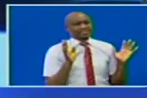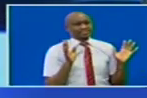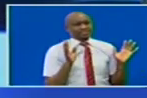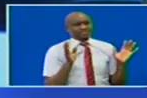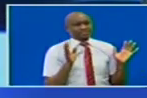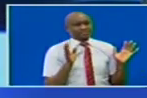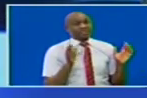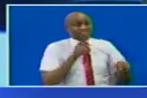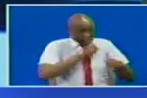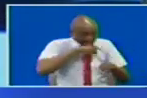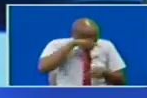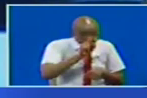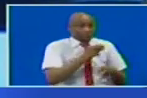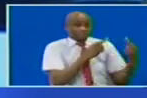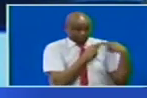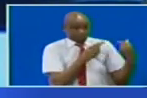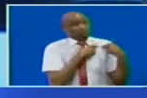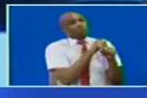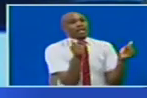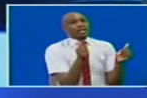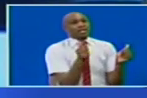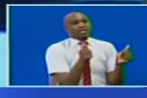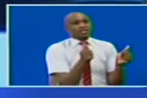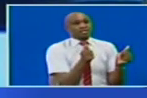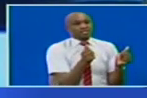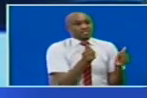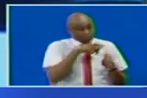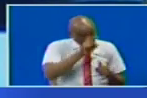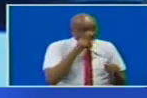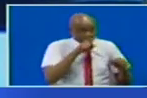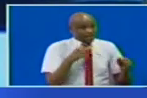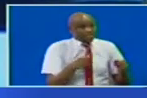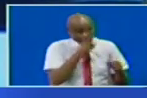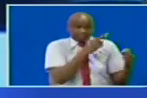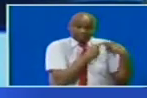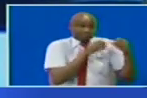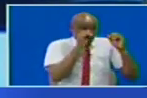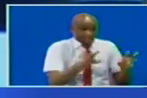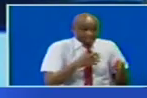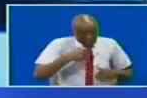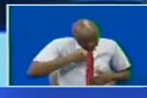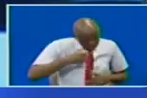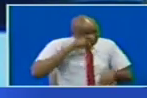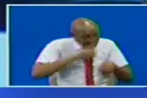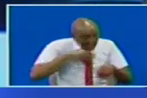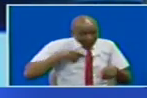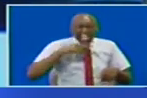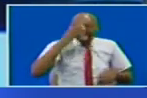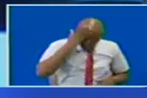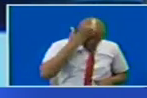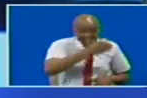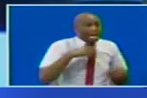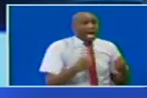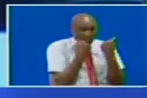And when they become irresponsible, then such a thing do occur. And for us, immediately we go to know